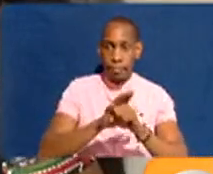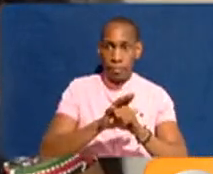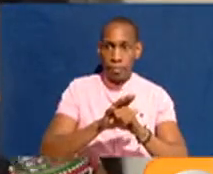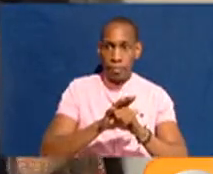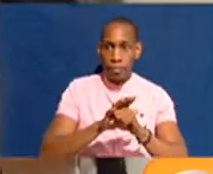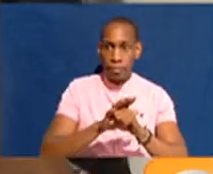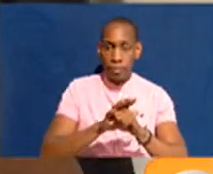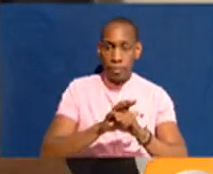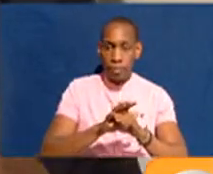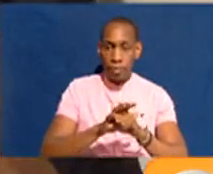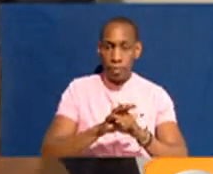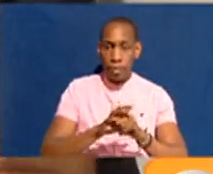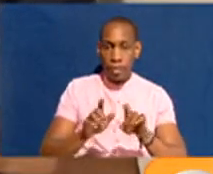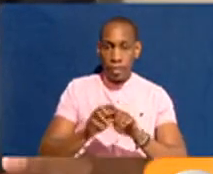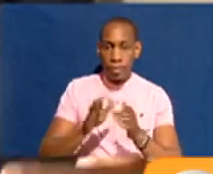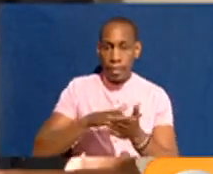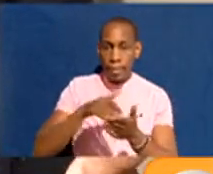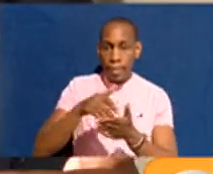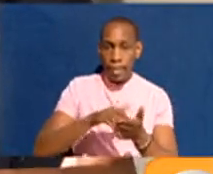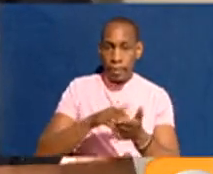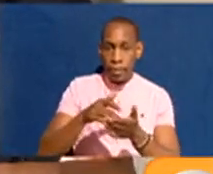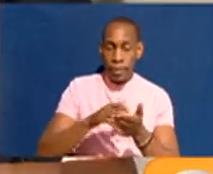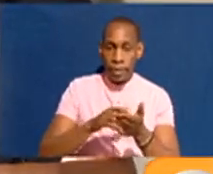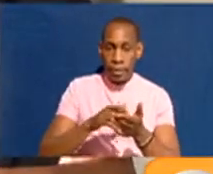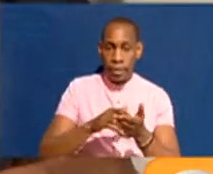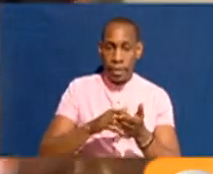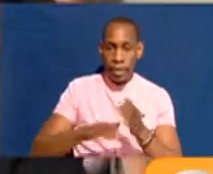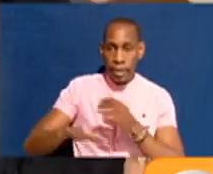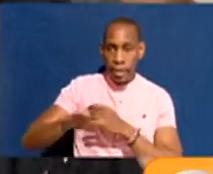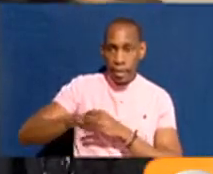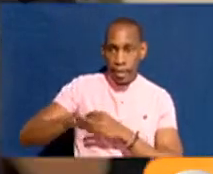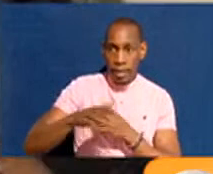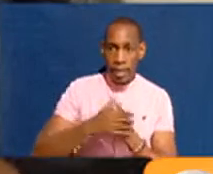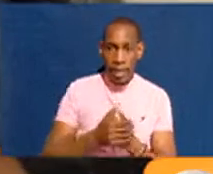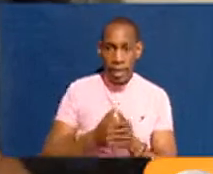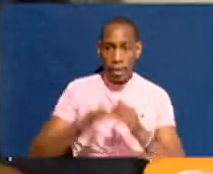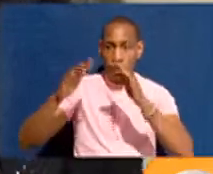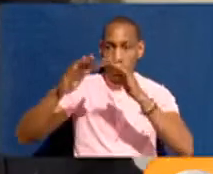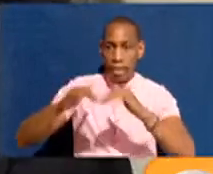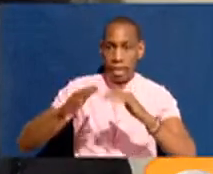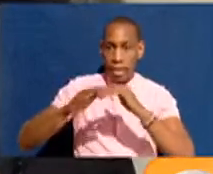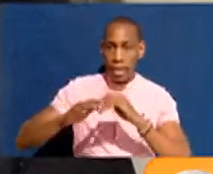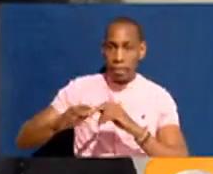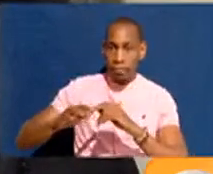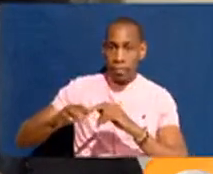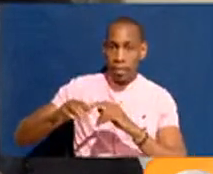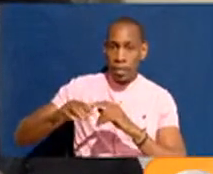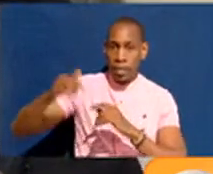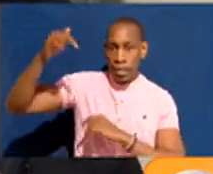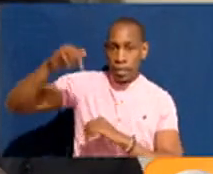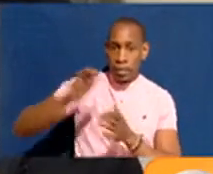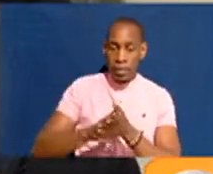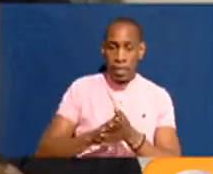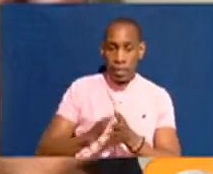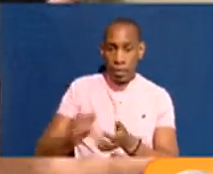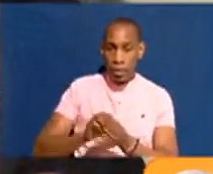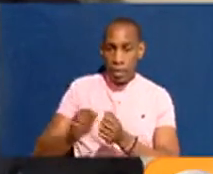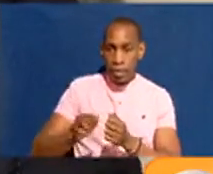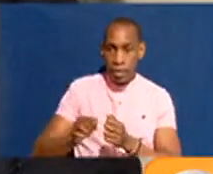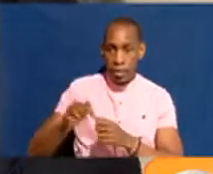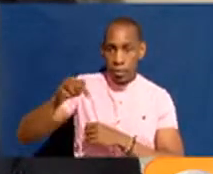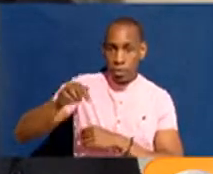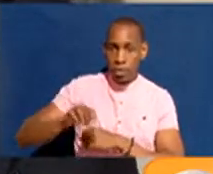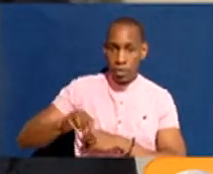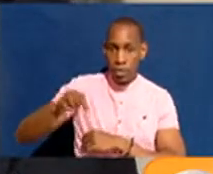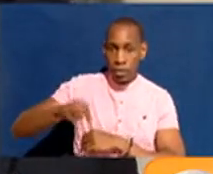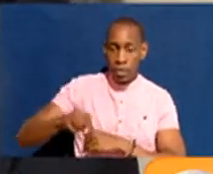the site also weakens the physical fabric of the site so rainfall from the top erosion from the bottom our